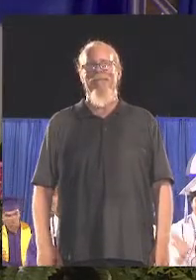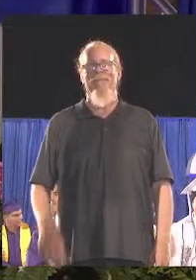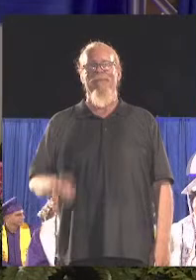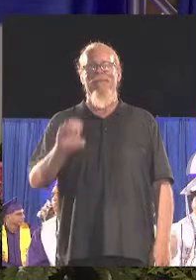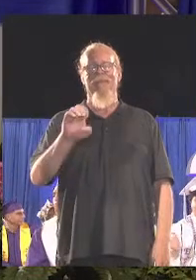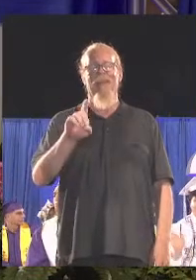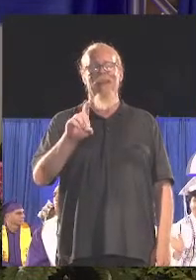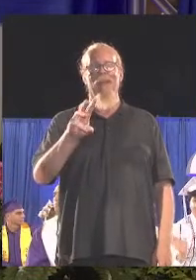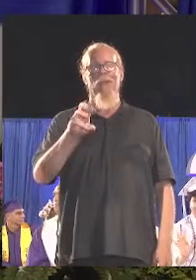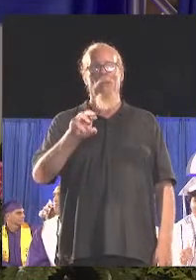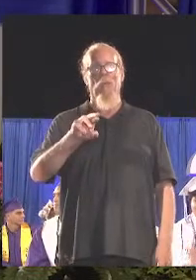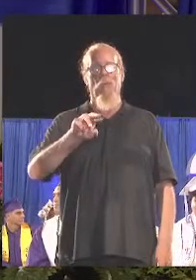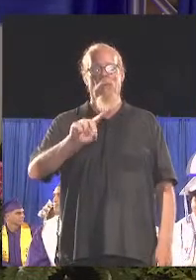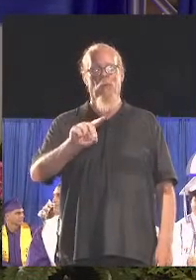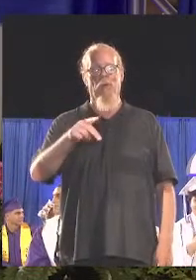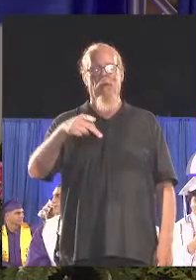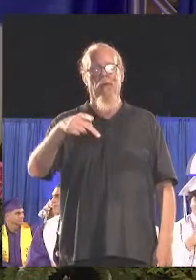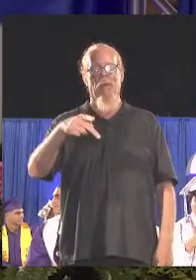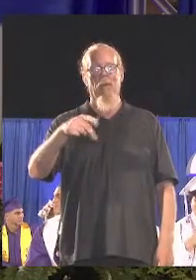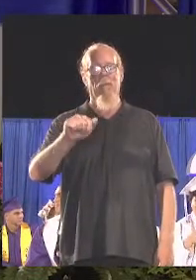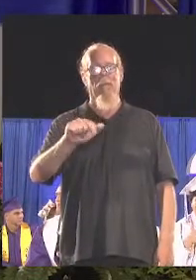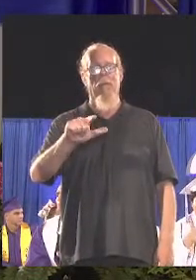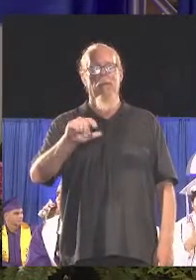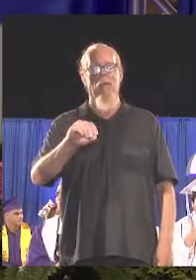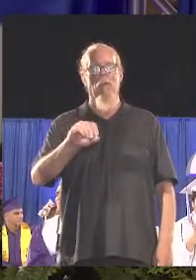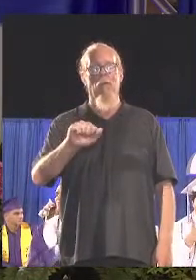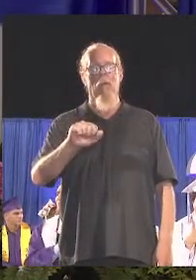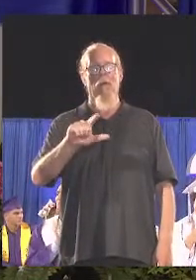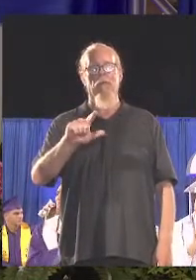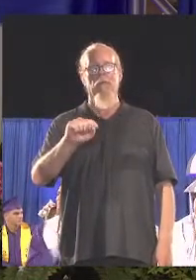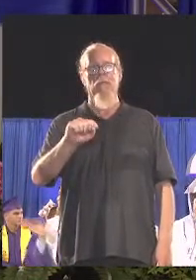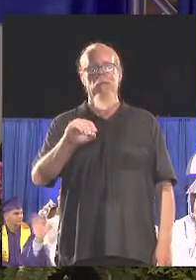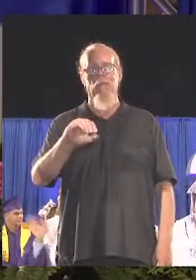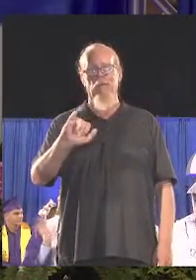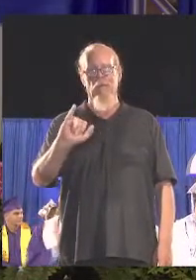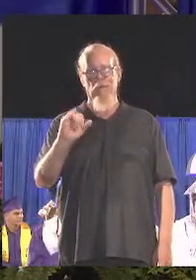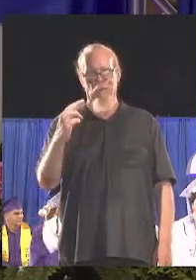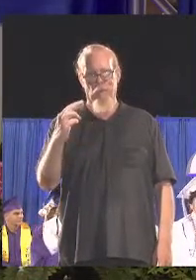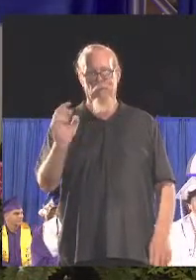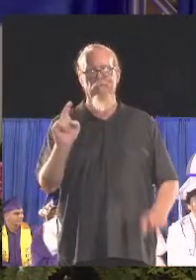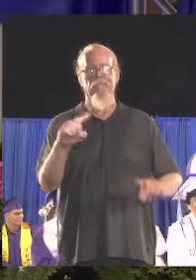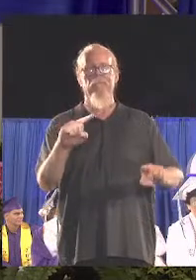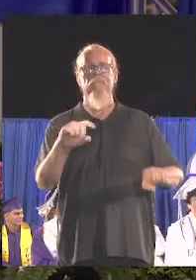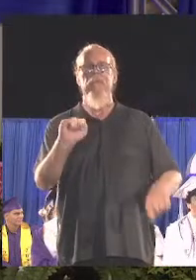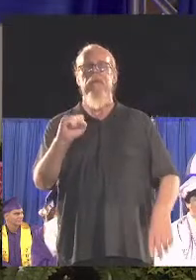Edward A. Palo Alto Jr., St. Phillips College.